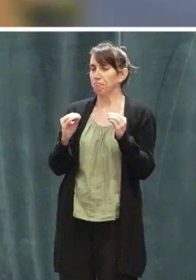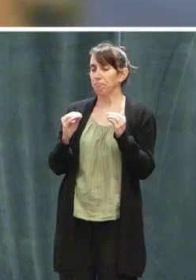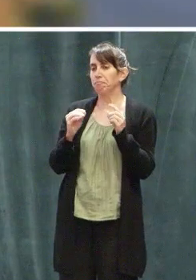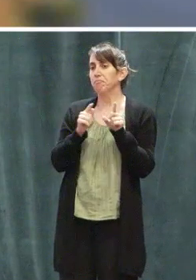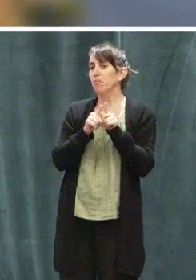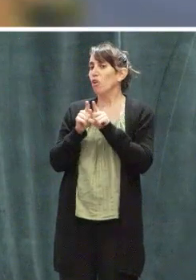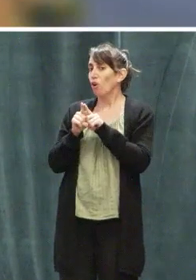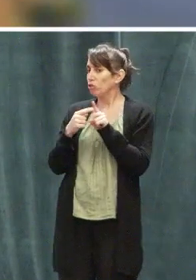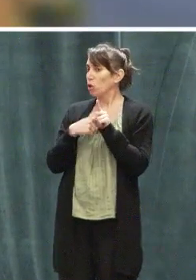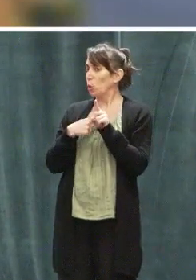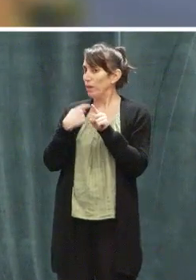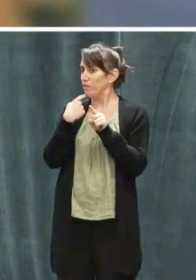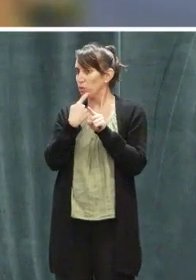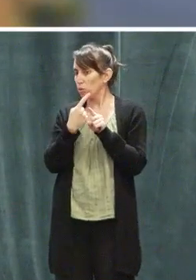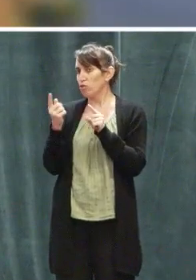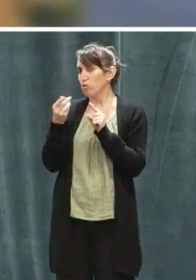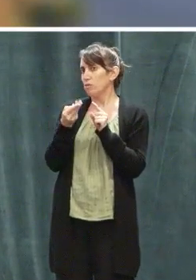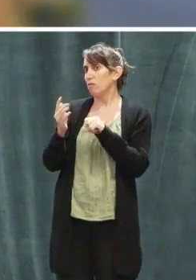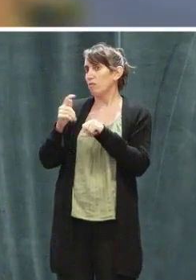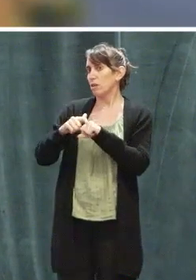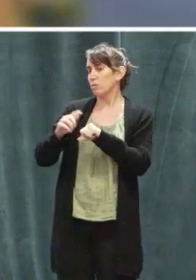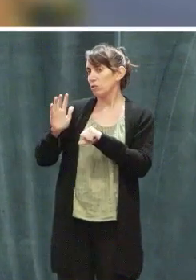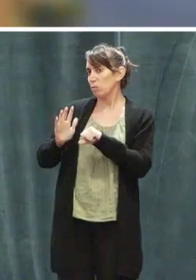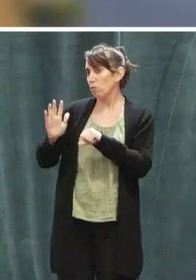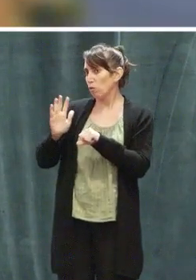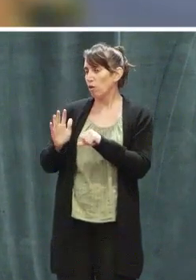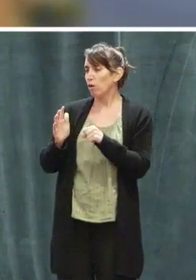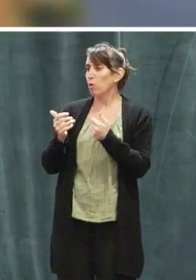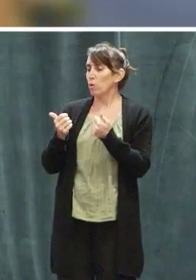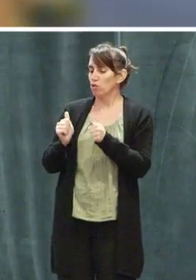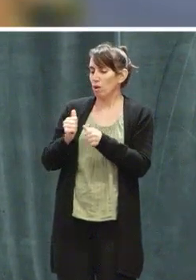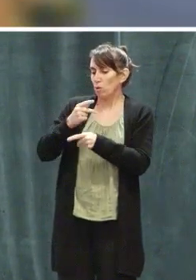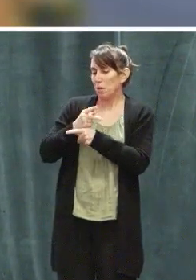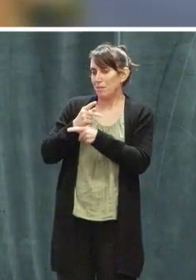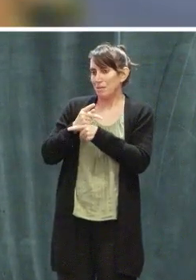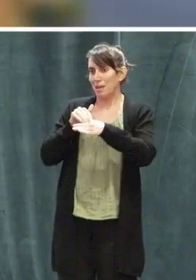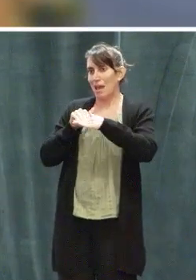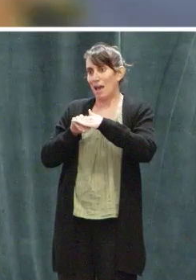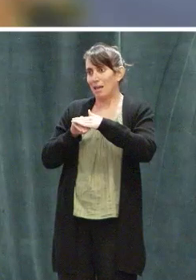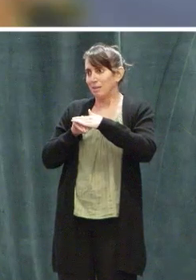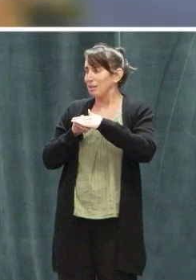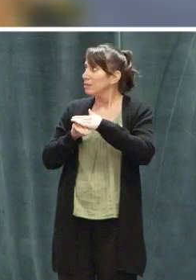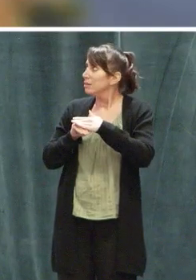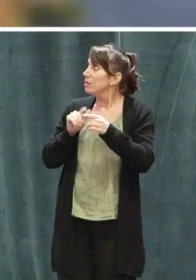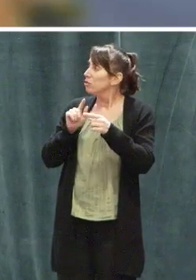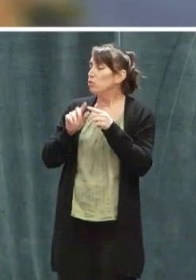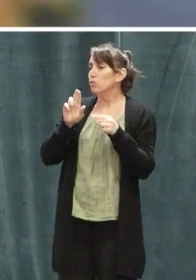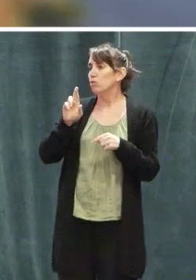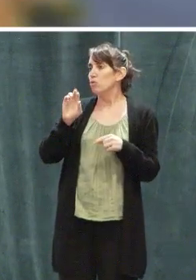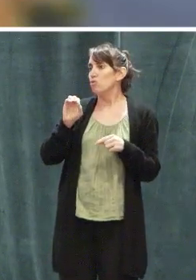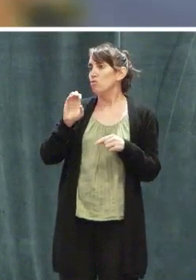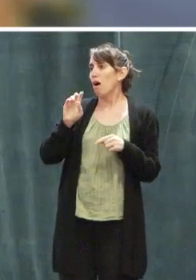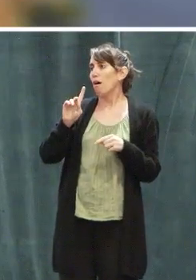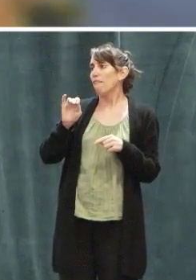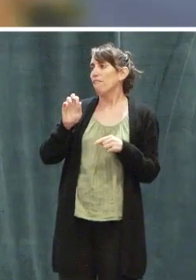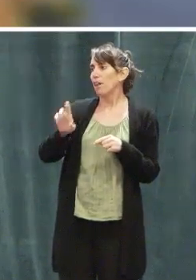have said on numerous occasions in the past, the objective has been to maintain access to Rockefeller Park throughout the